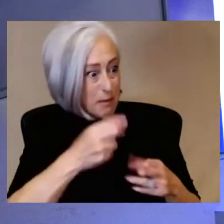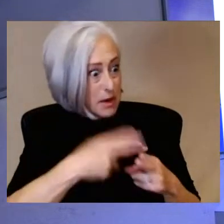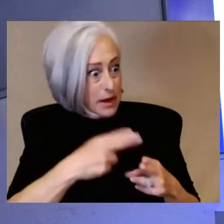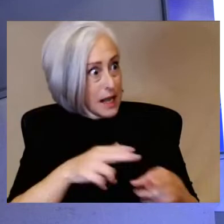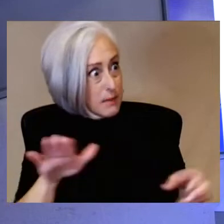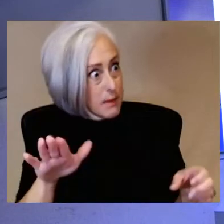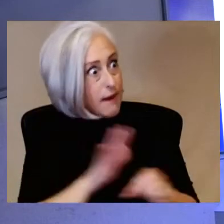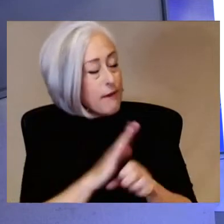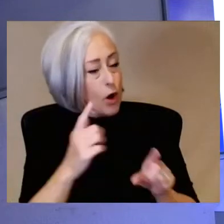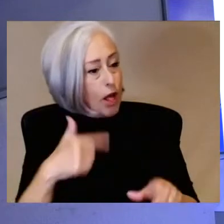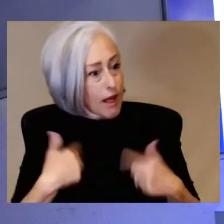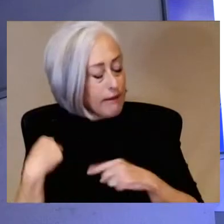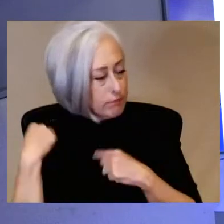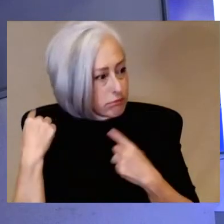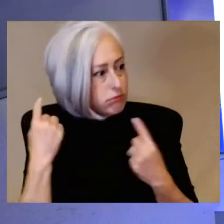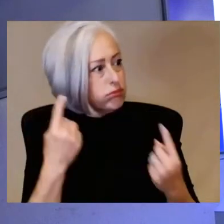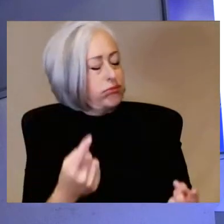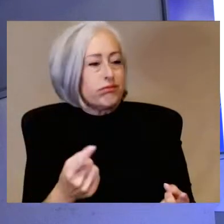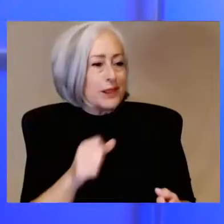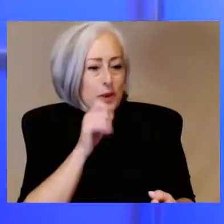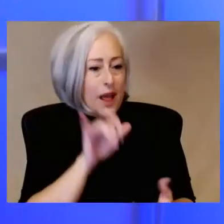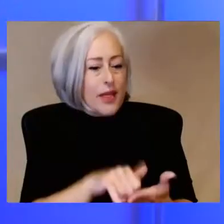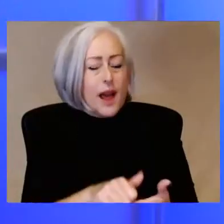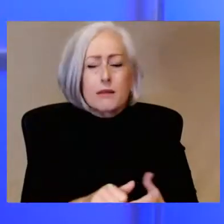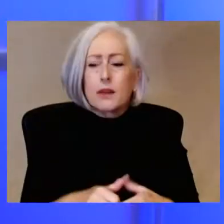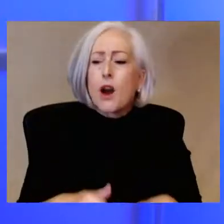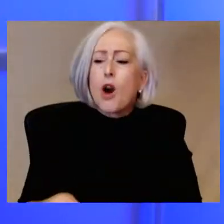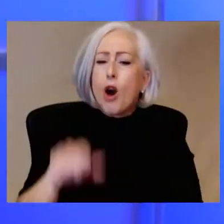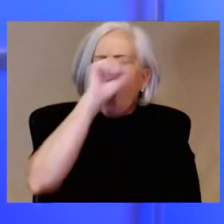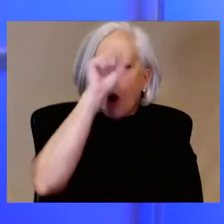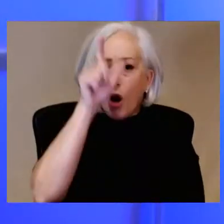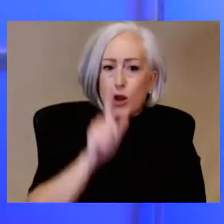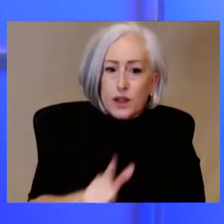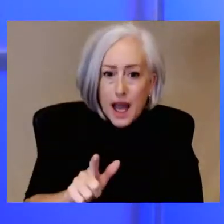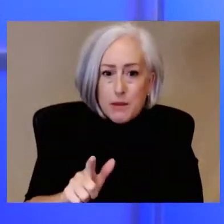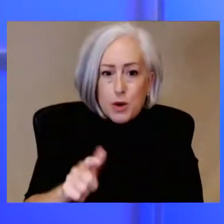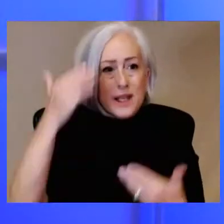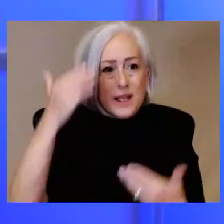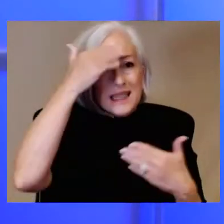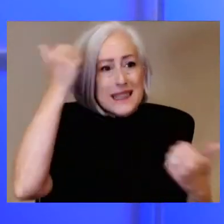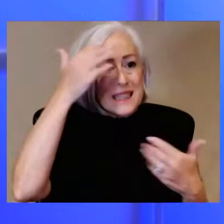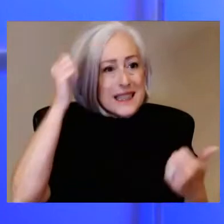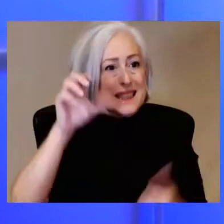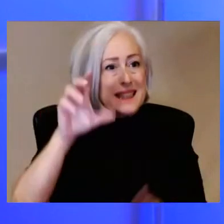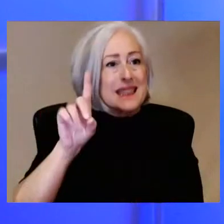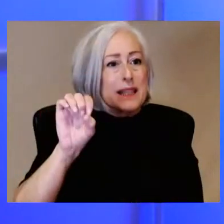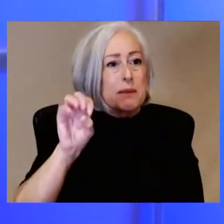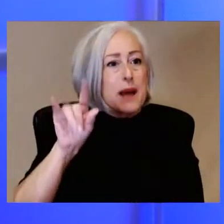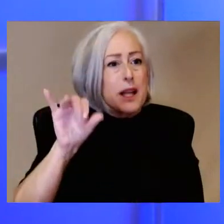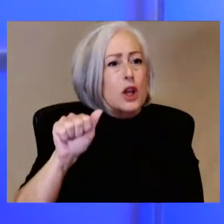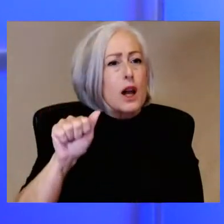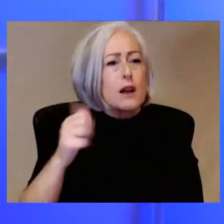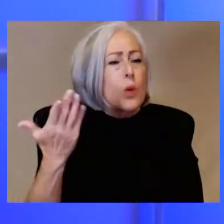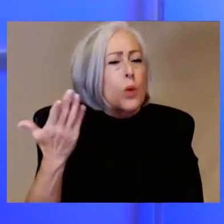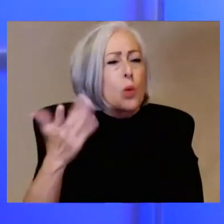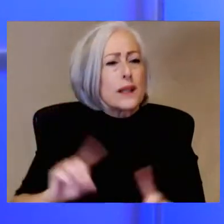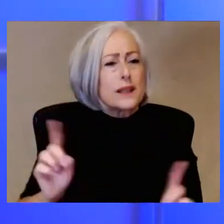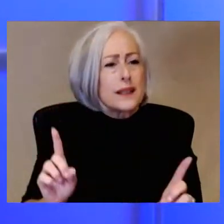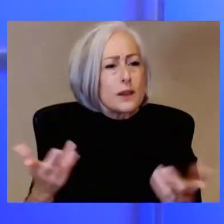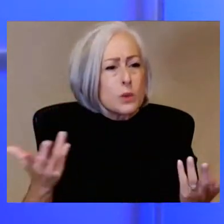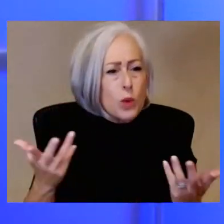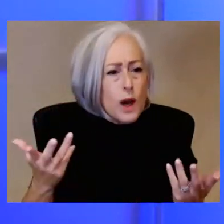What's the difference between Alzheimer's and dementia? Yeah, that's the number one question that we get, and really the short answer